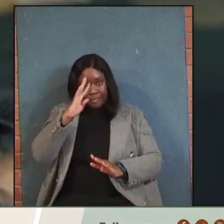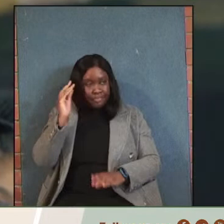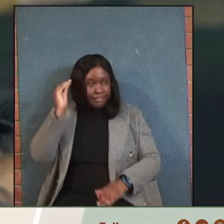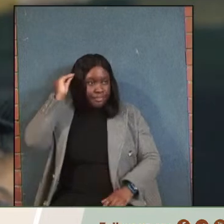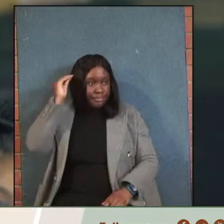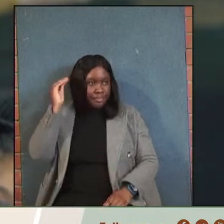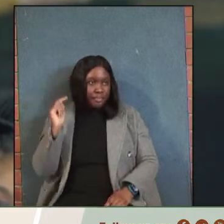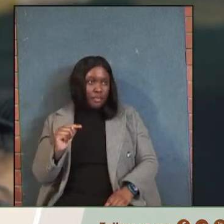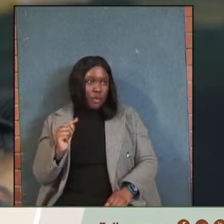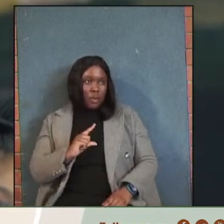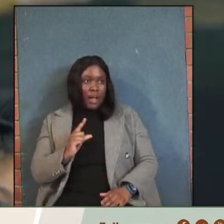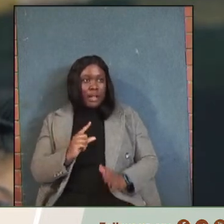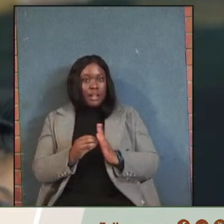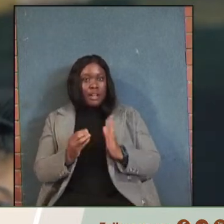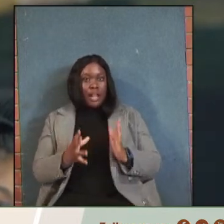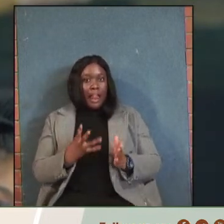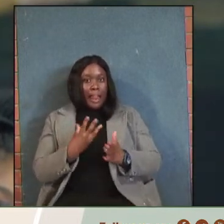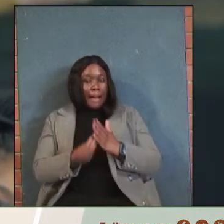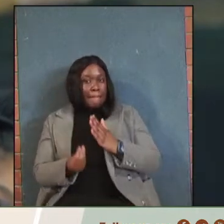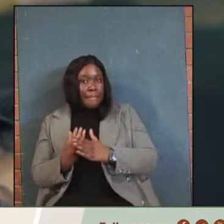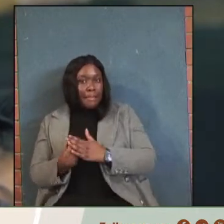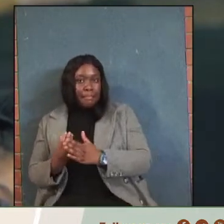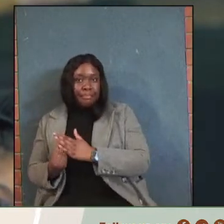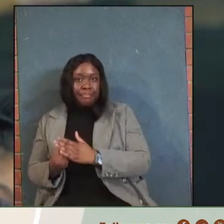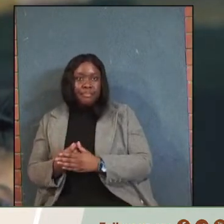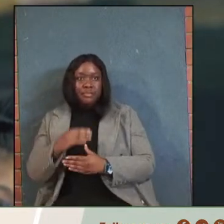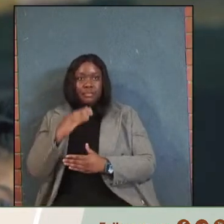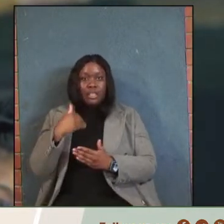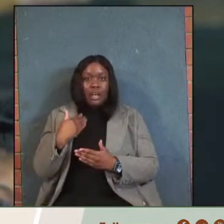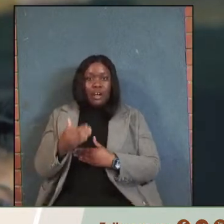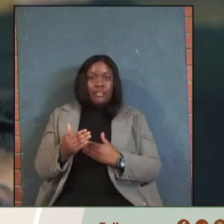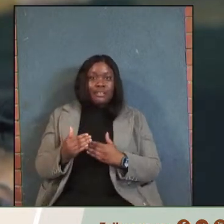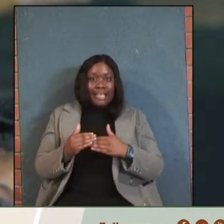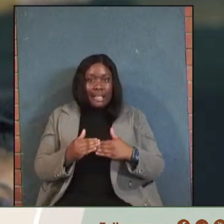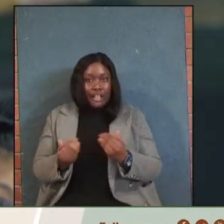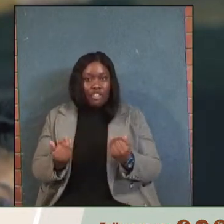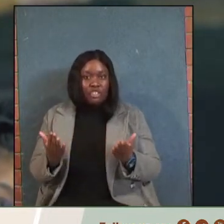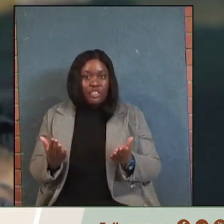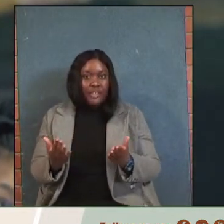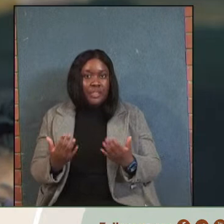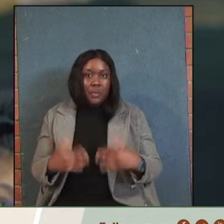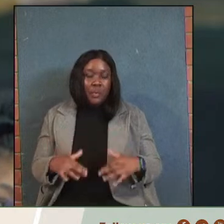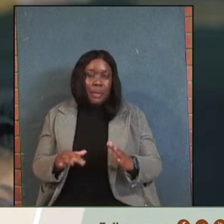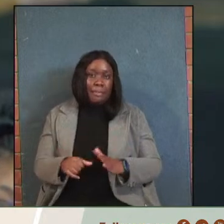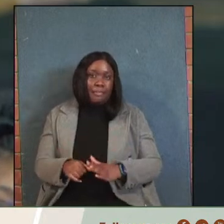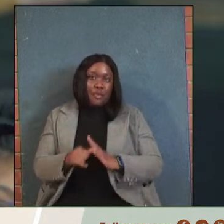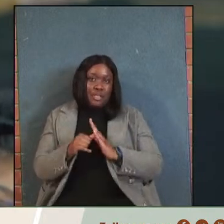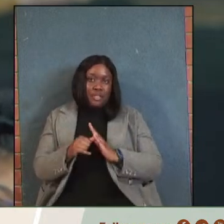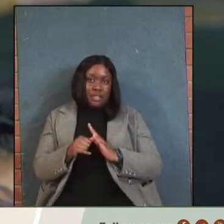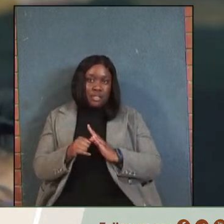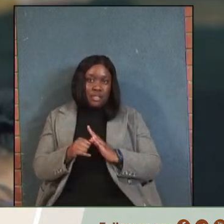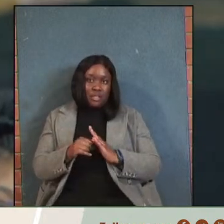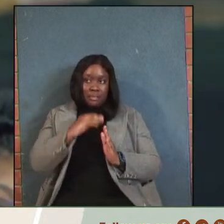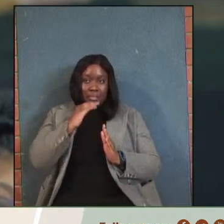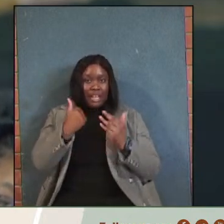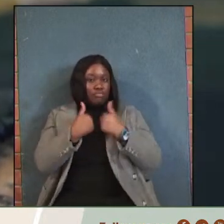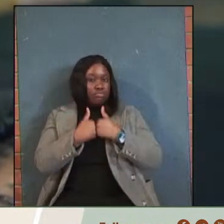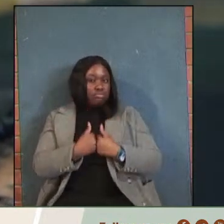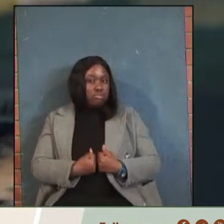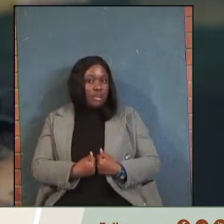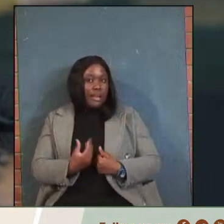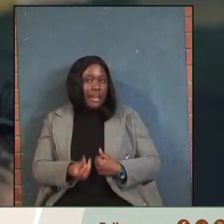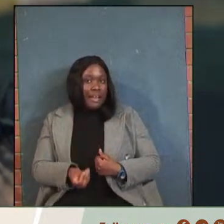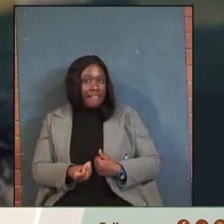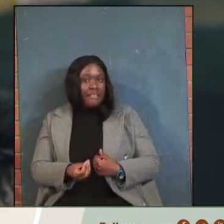the learners become missing. So in conclusion, aftercare services in public schools have faced serious challenges,